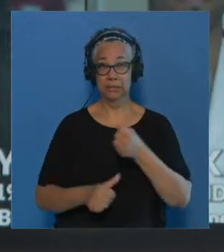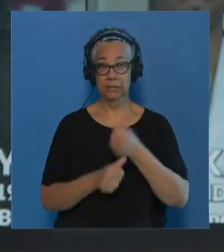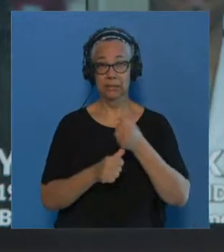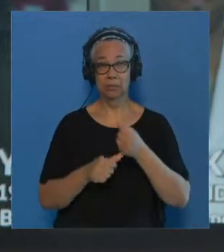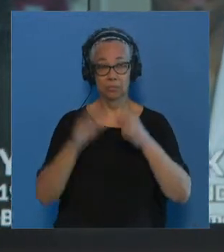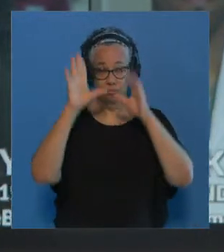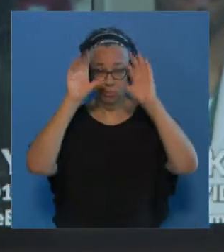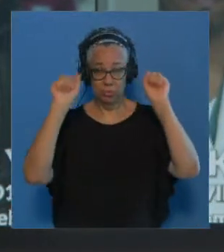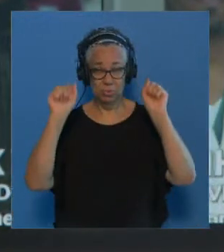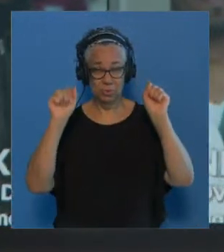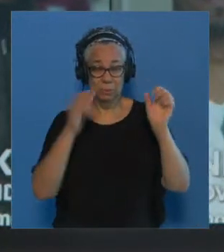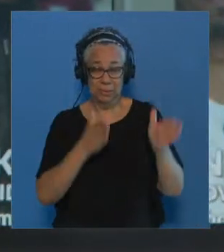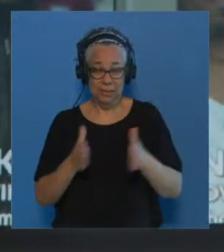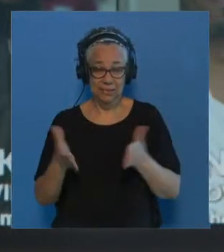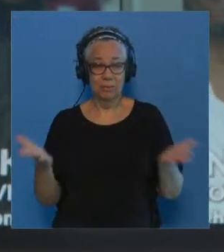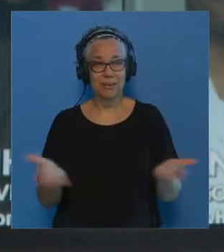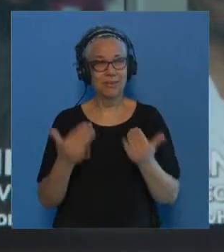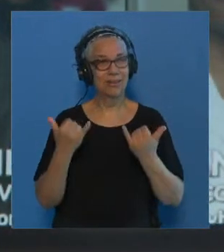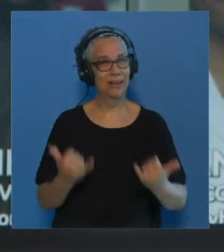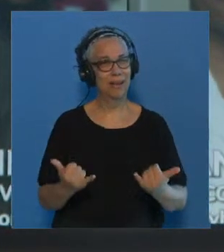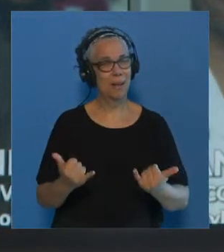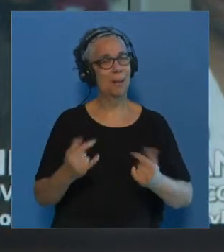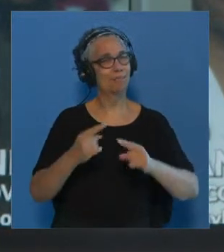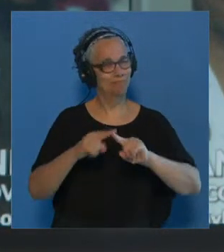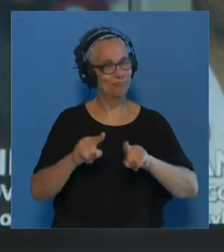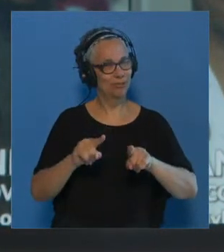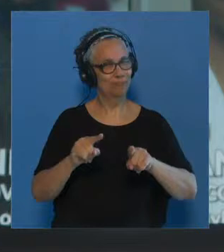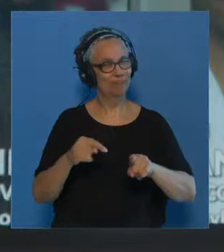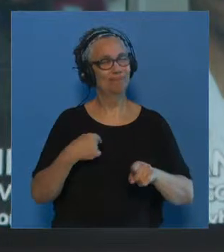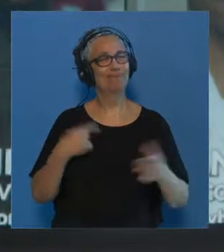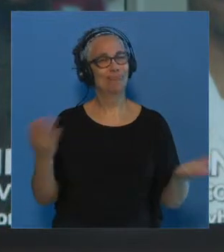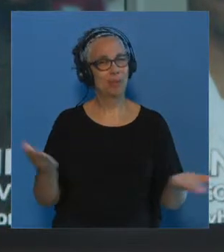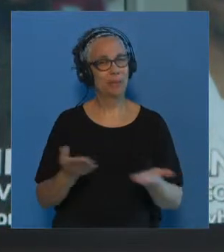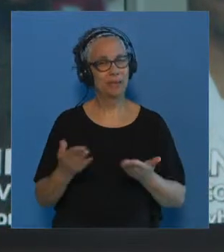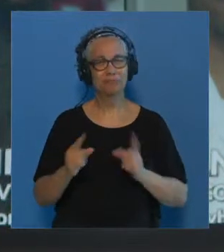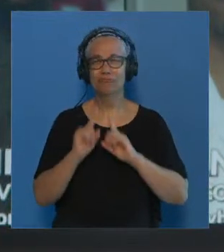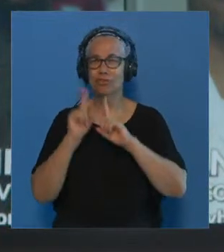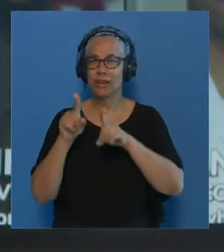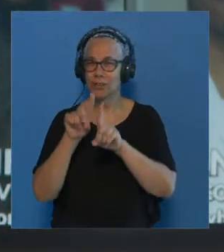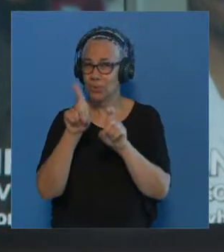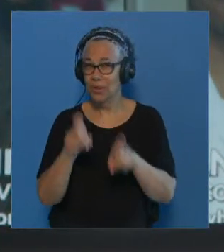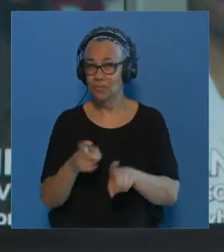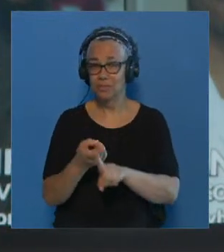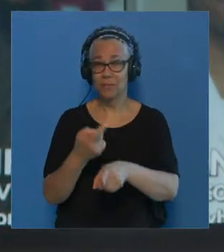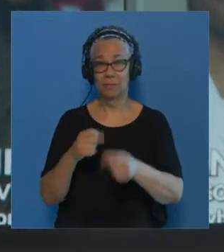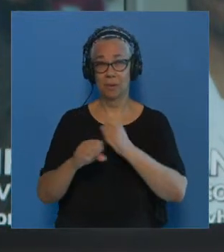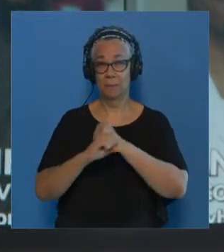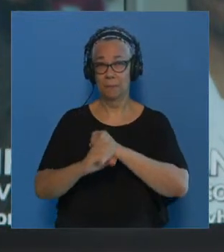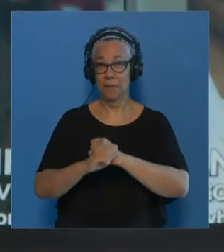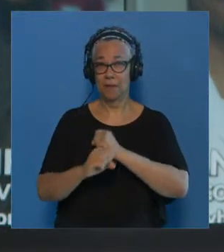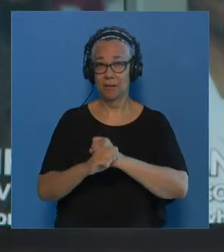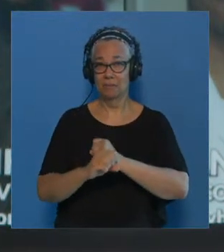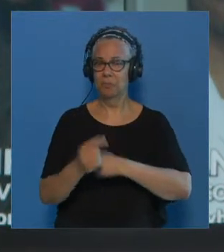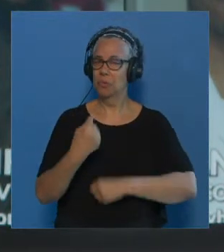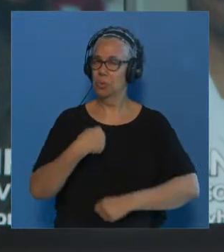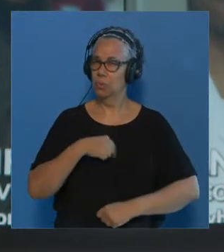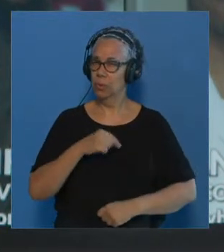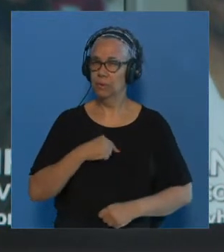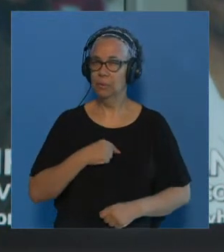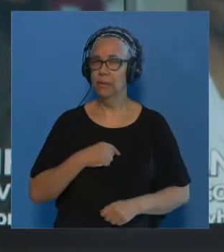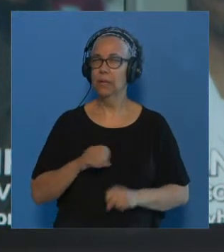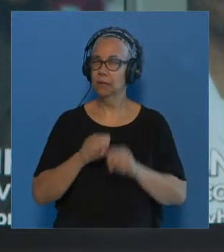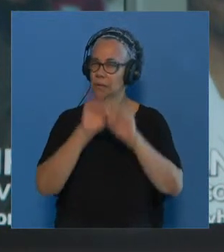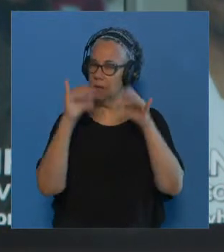today. However, I've come in to answer questions that members of the media may have, so that we can draw a line out of this saga